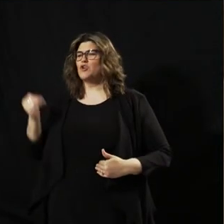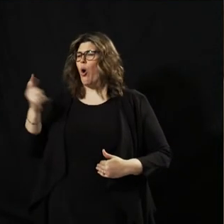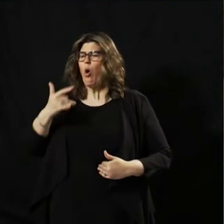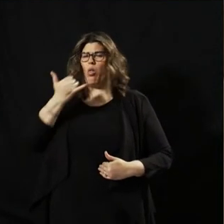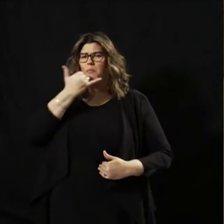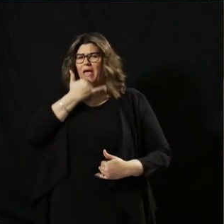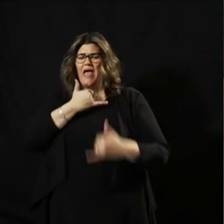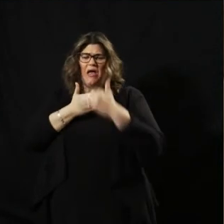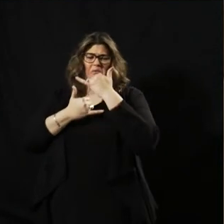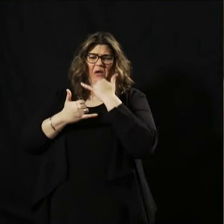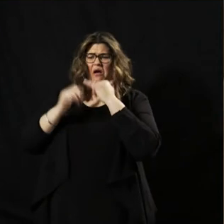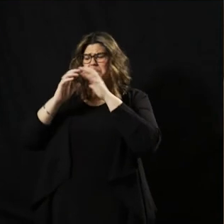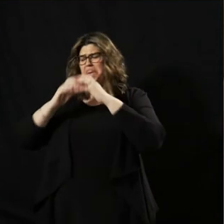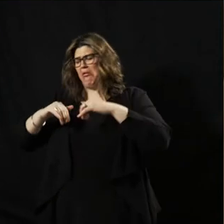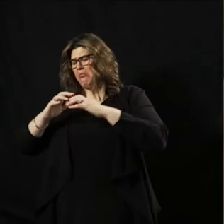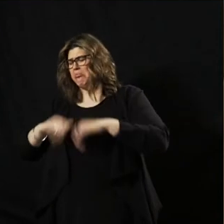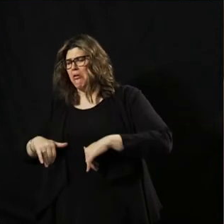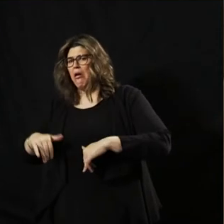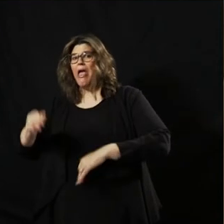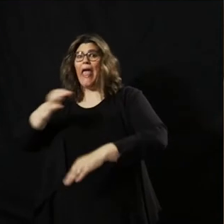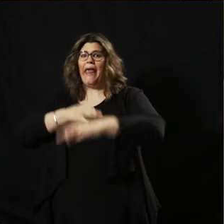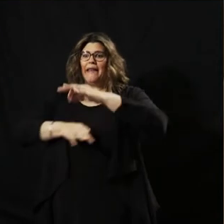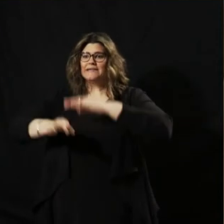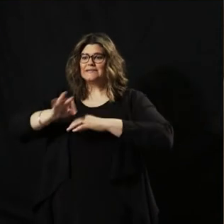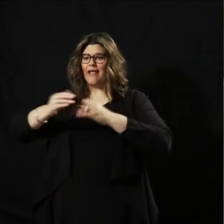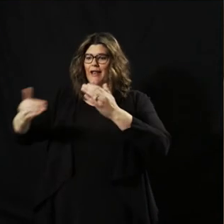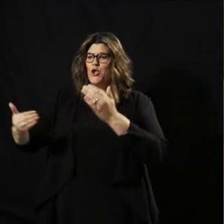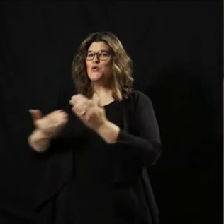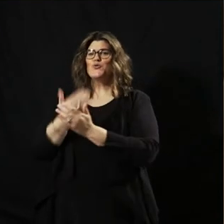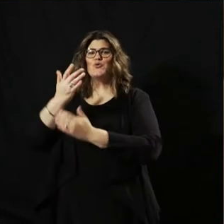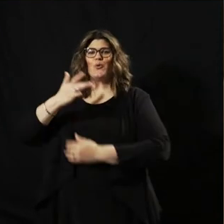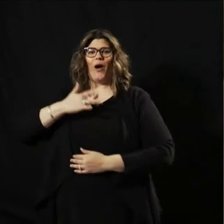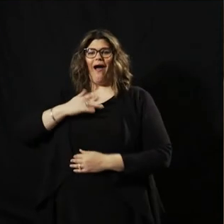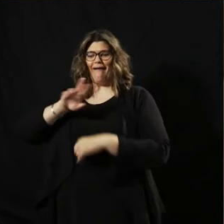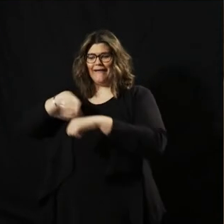hearts and giving you natural hearts.